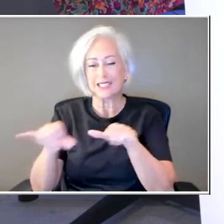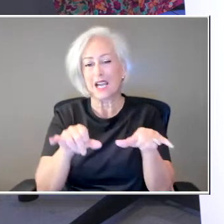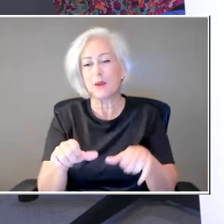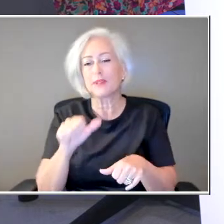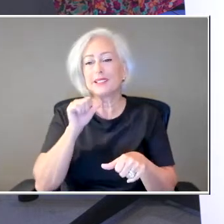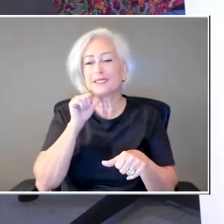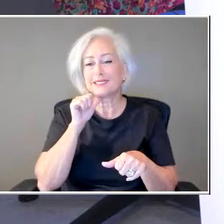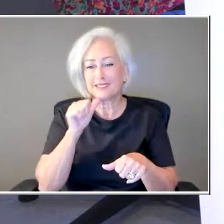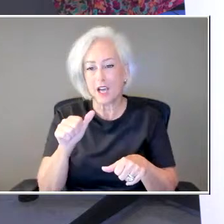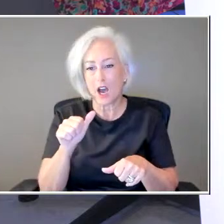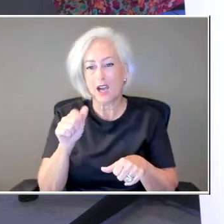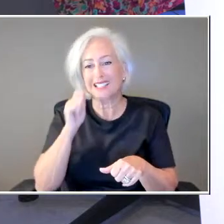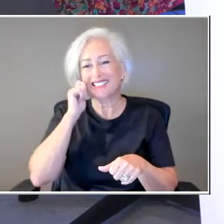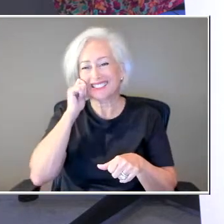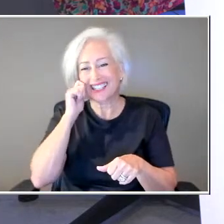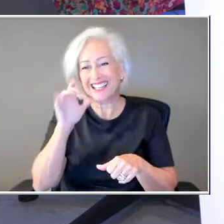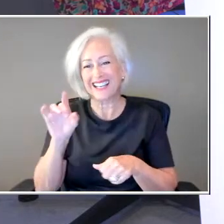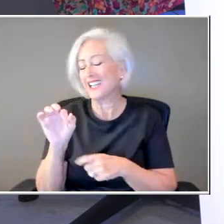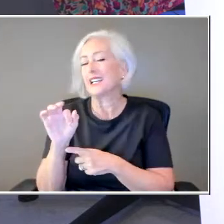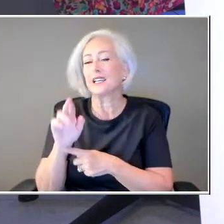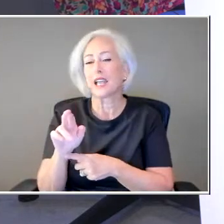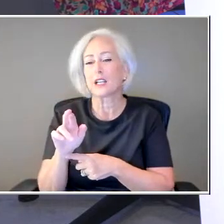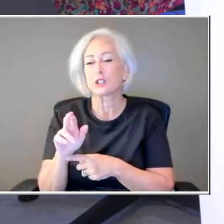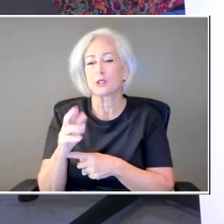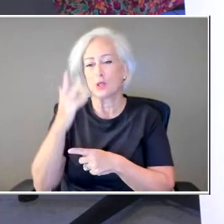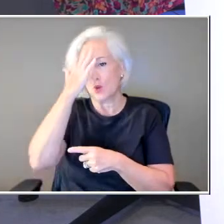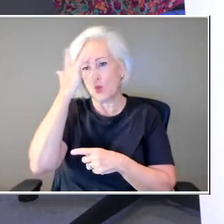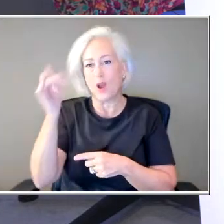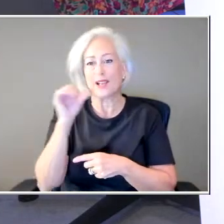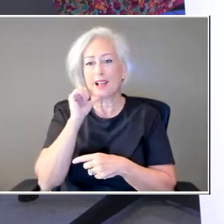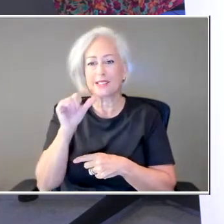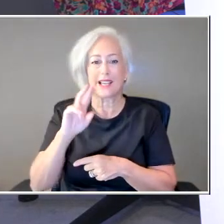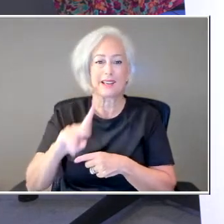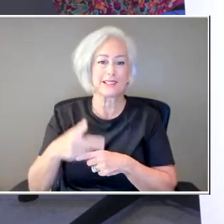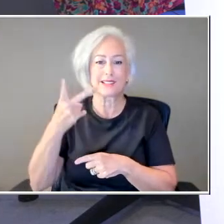with the non-skin cancer part? Why not just say the second most common?